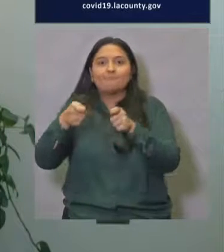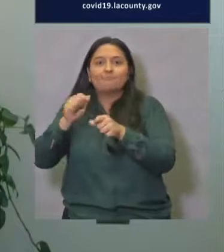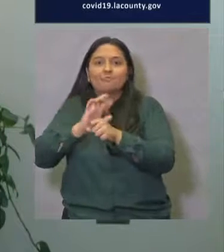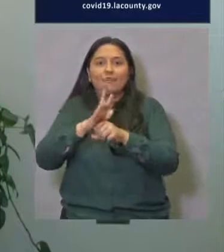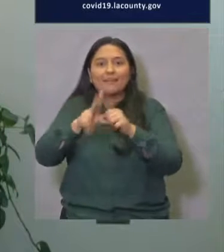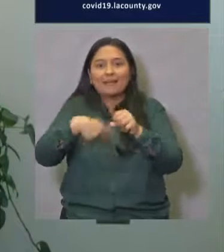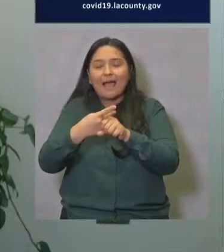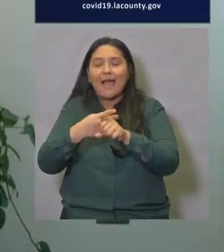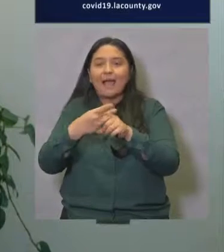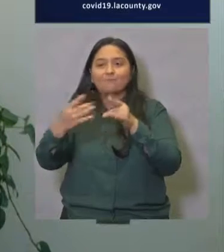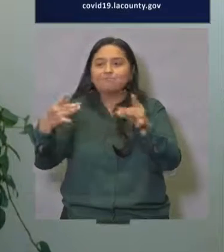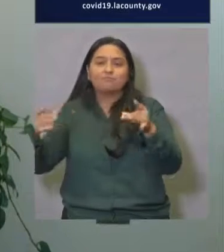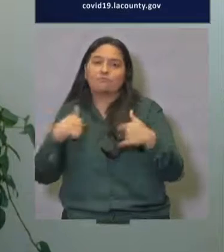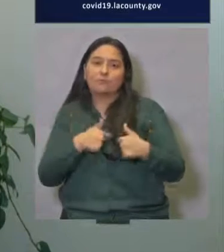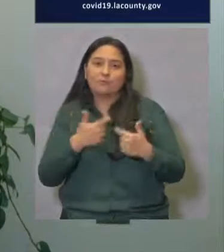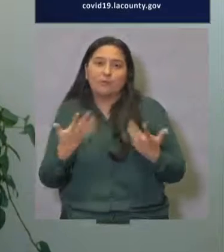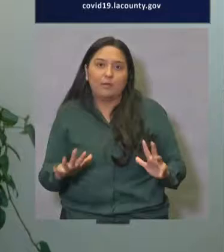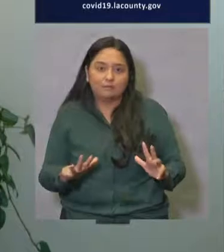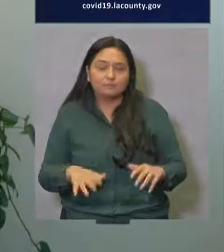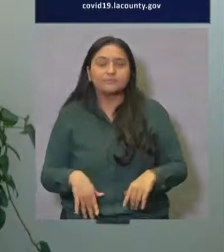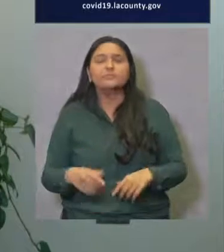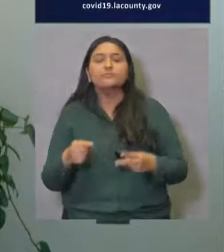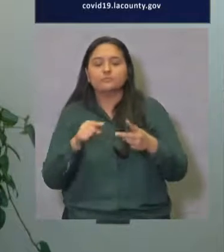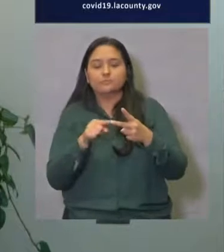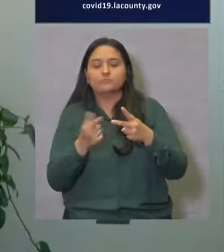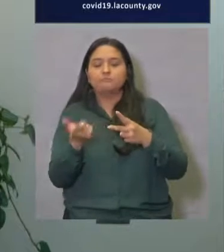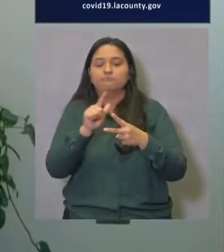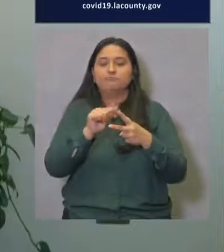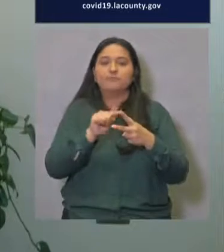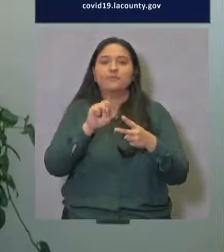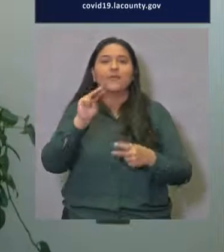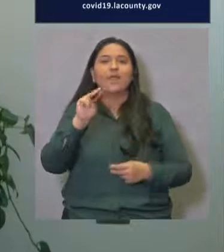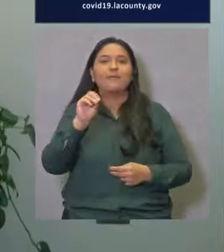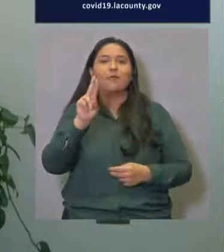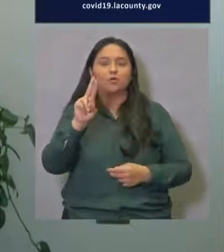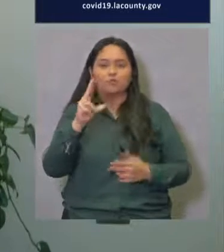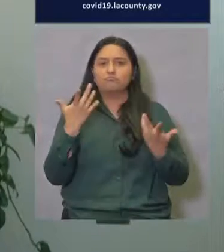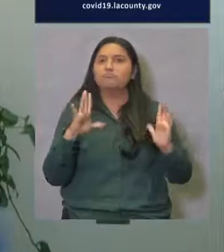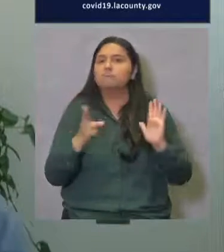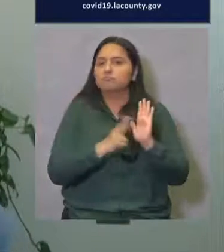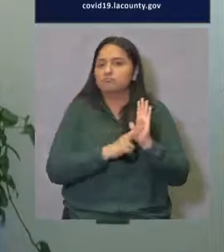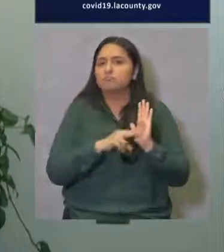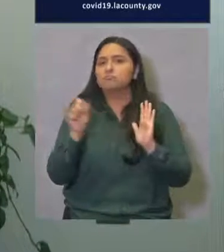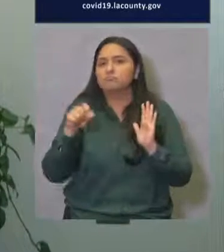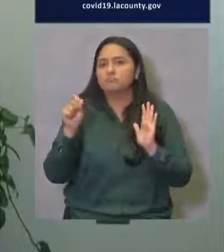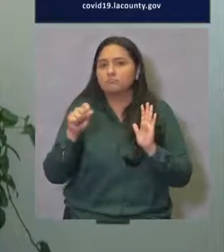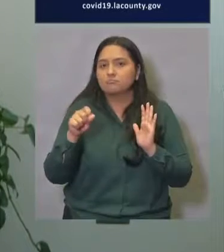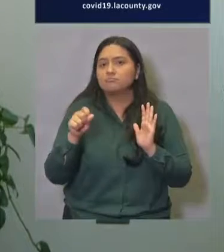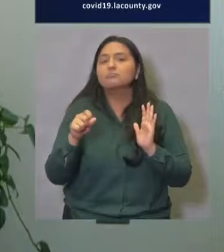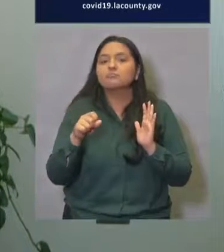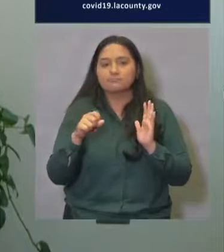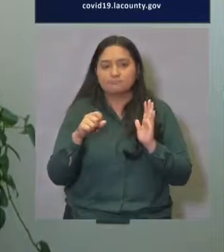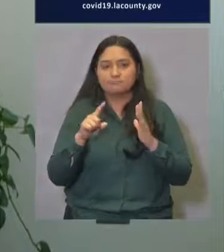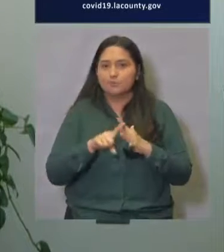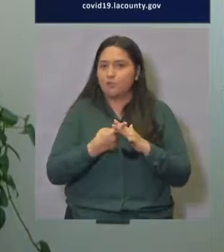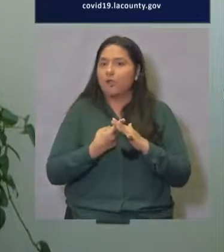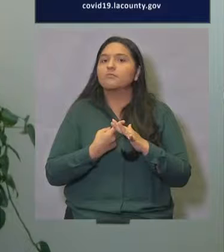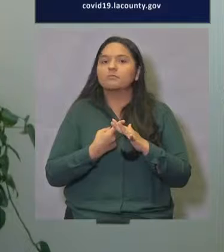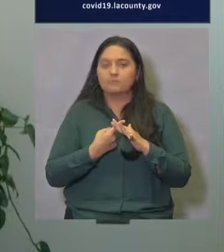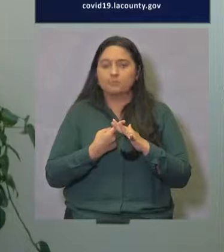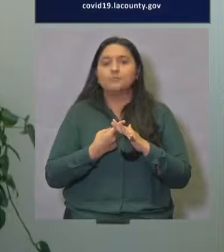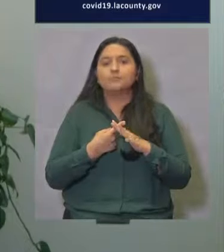But thanks for that. And in terms of the MOU, I have signed the MOU. It is in effect, and there will be